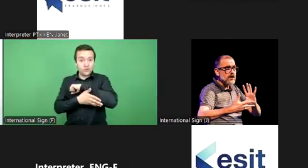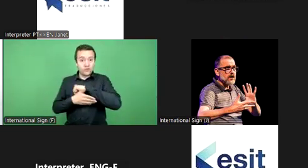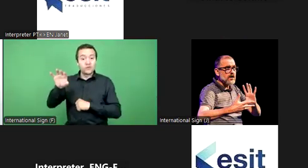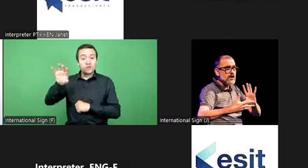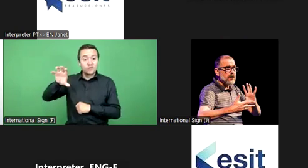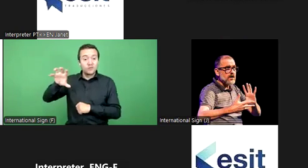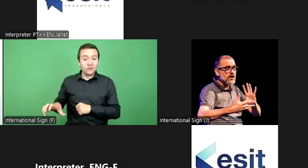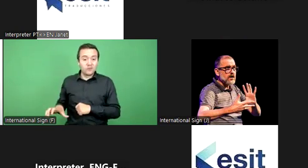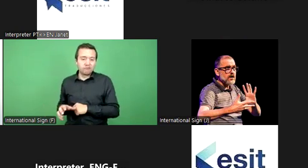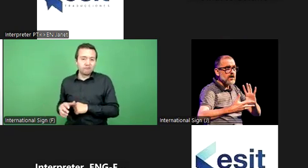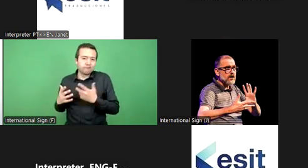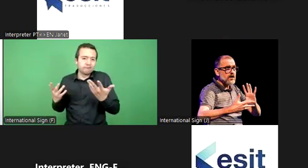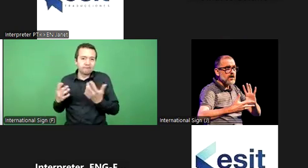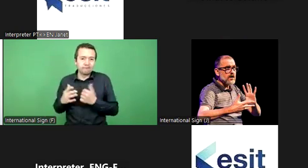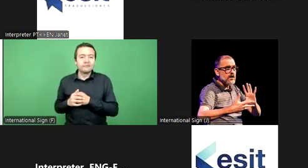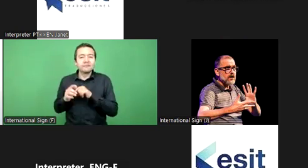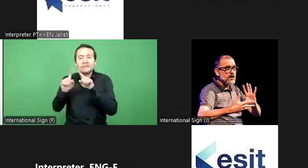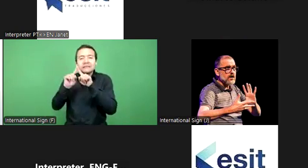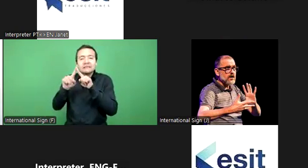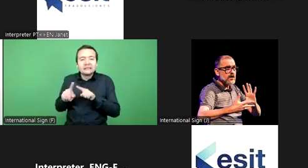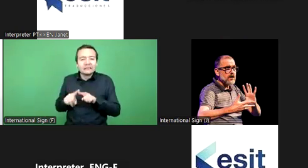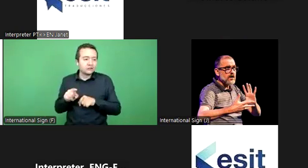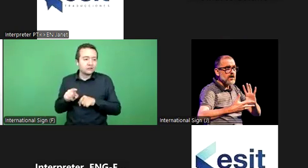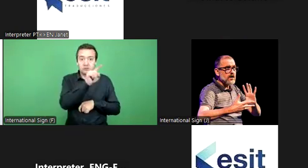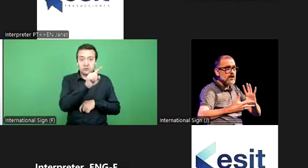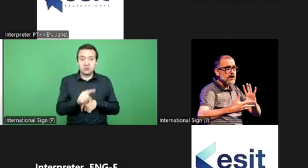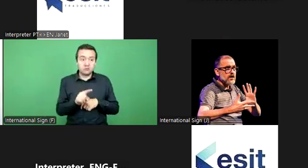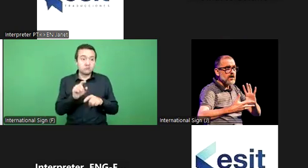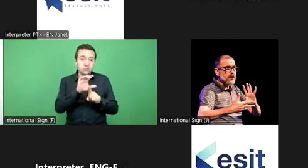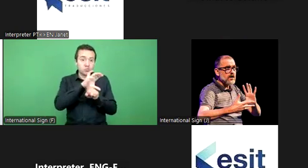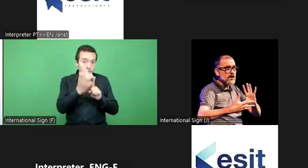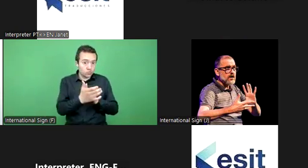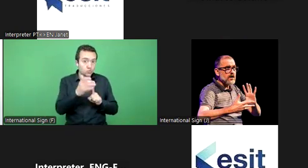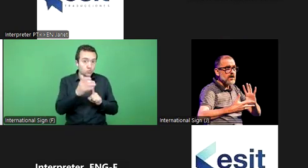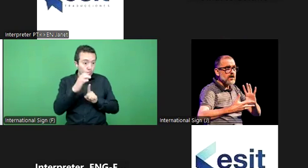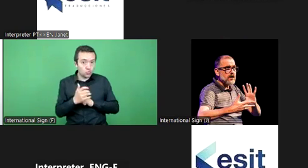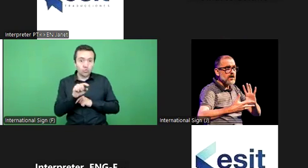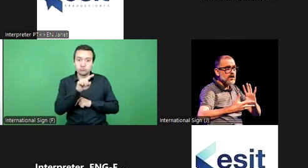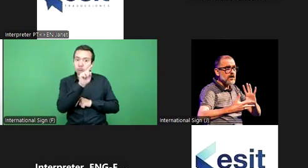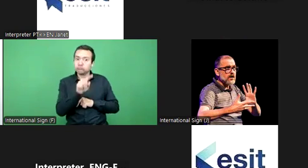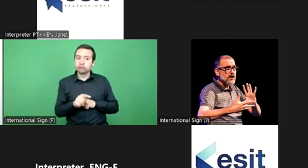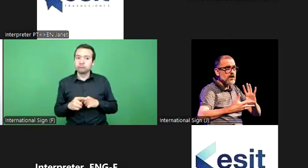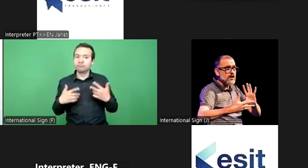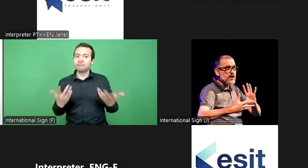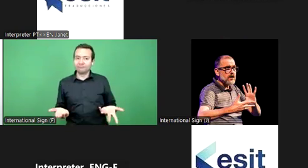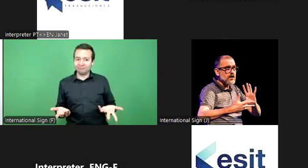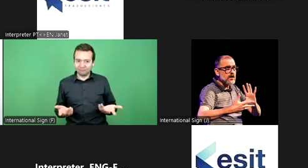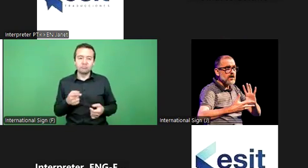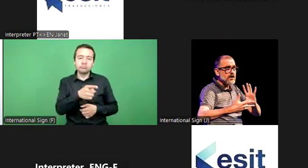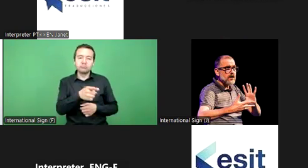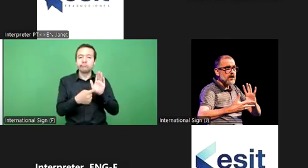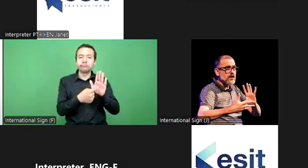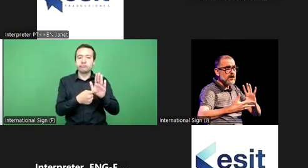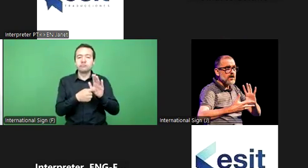similarities when it comes to culture. Certainly, they both speak Patois. And if we're looking at public health campaigns, they could do this together